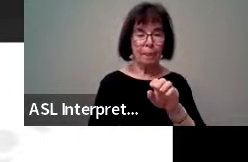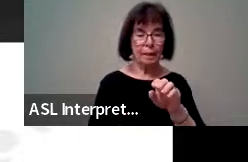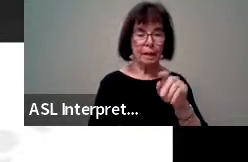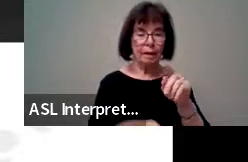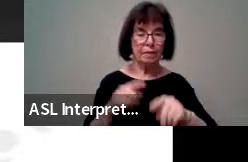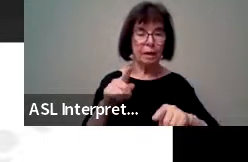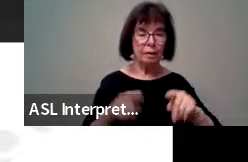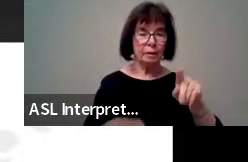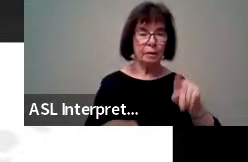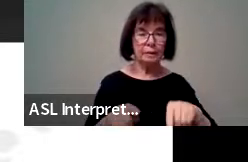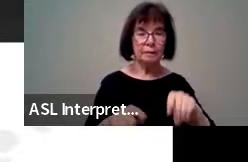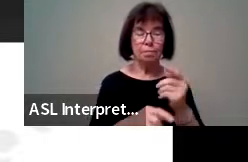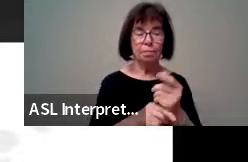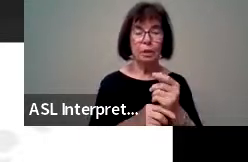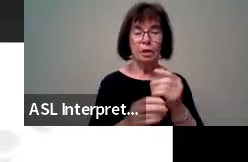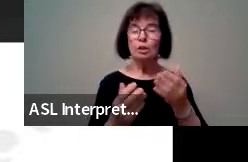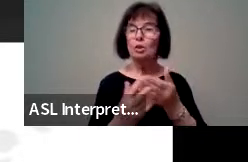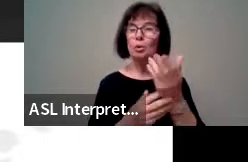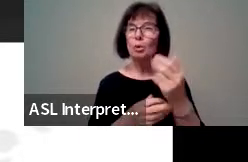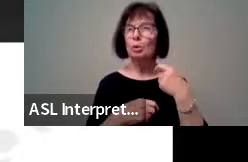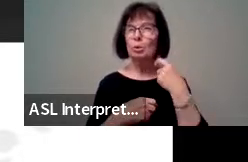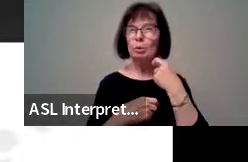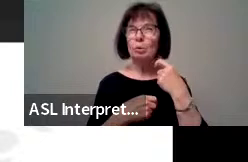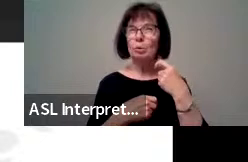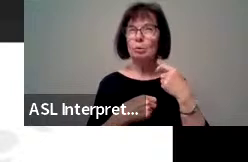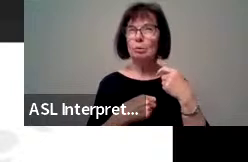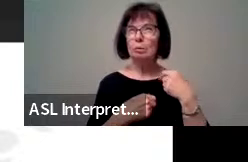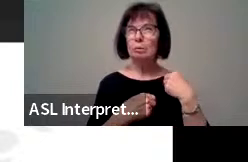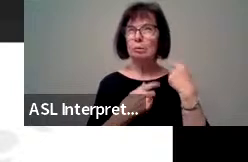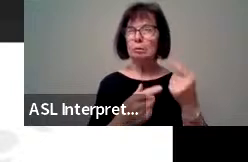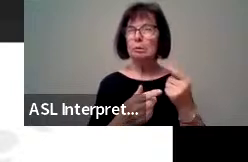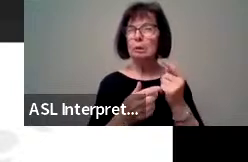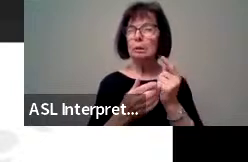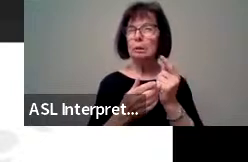through CDC estimates through the end of last week. It is I